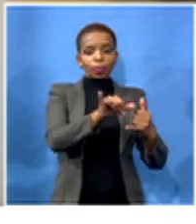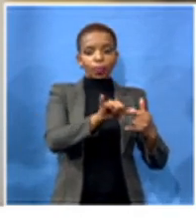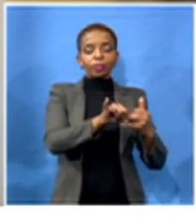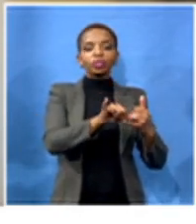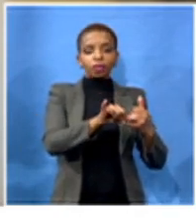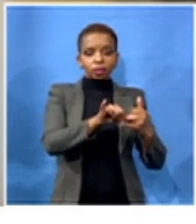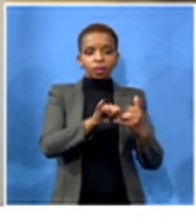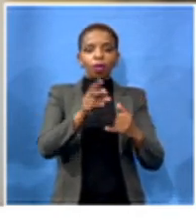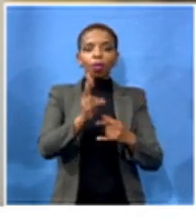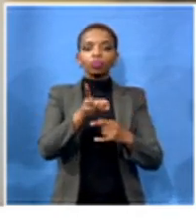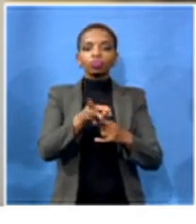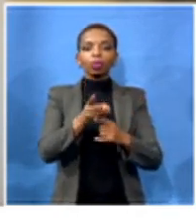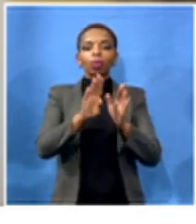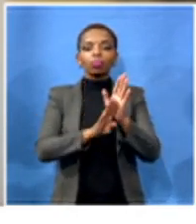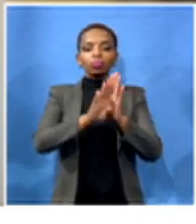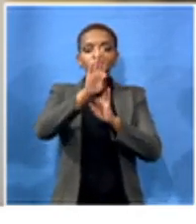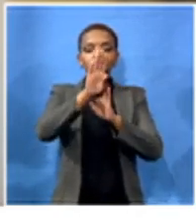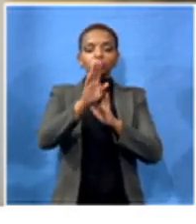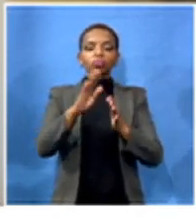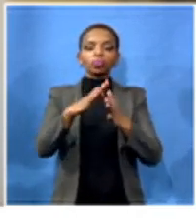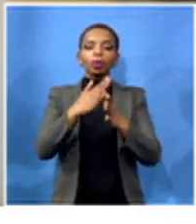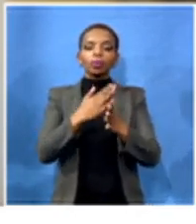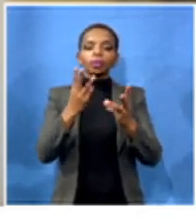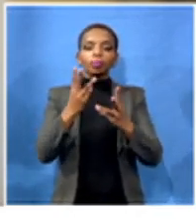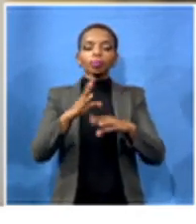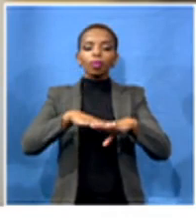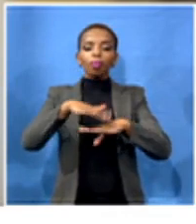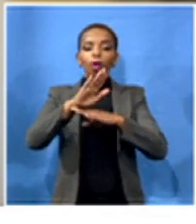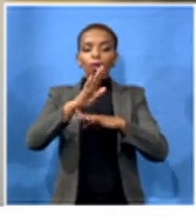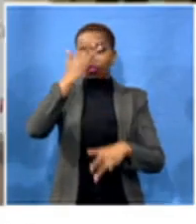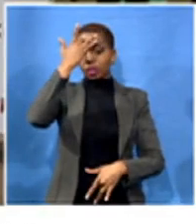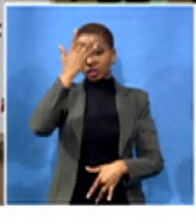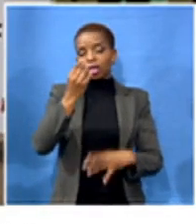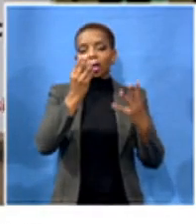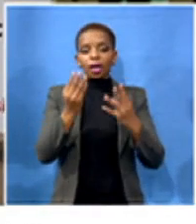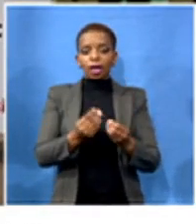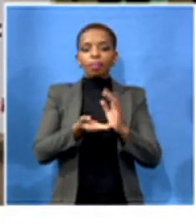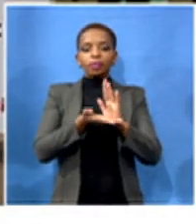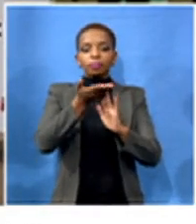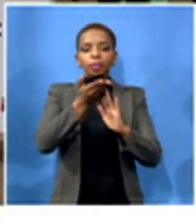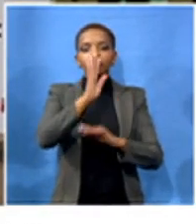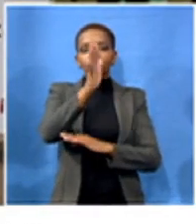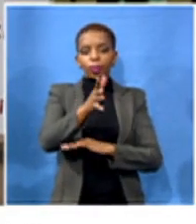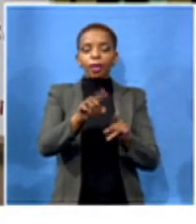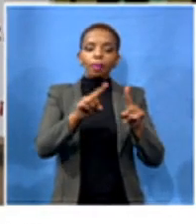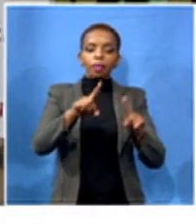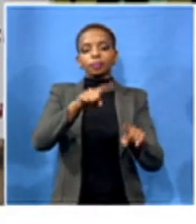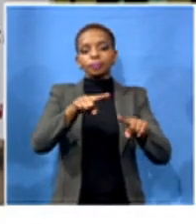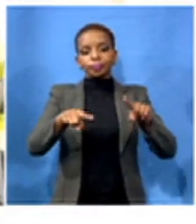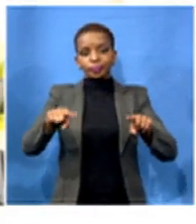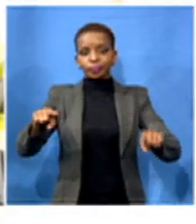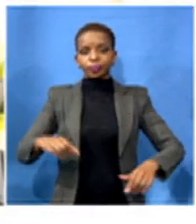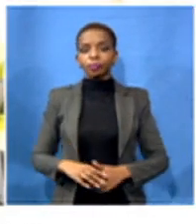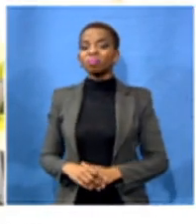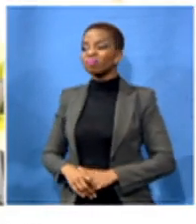increases in terms of incidence, the figure will vary. How much do these schemes collect annually, and